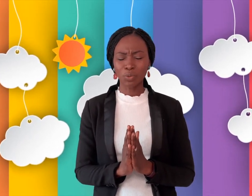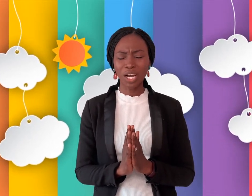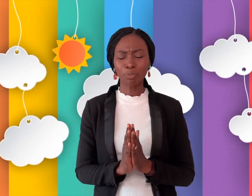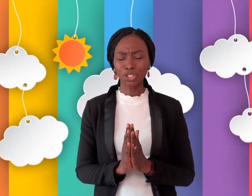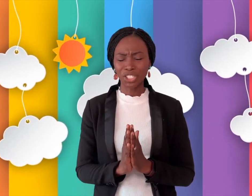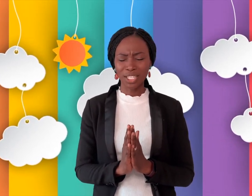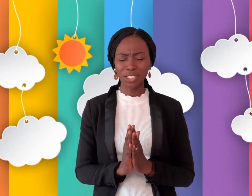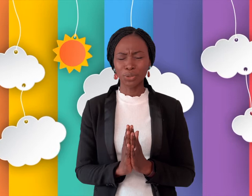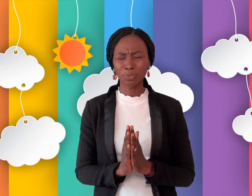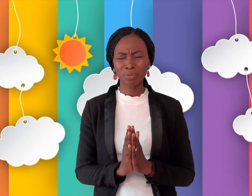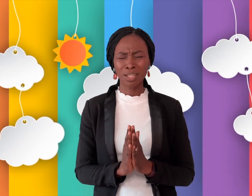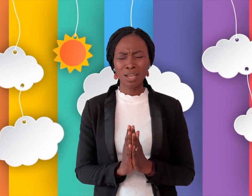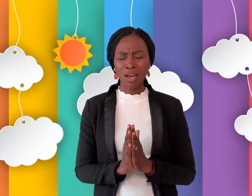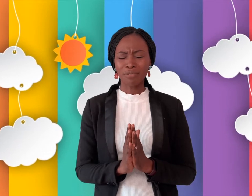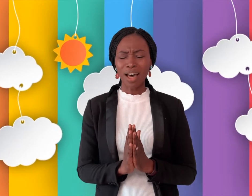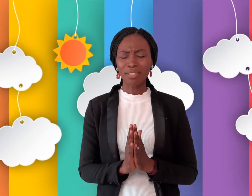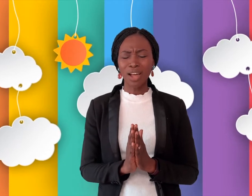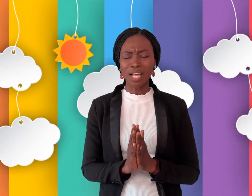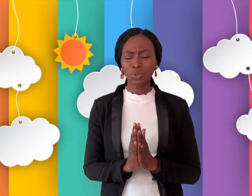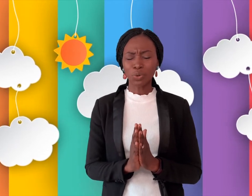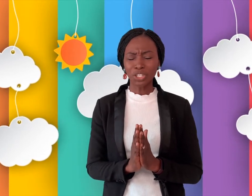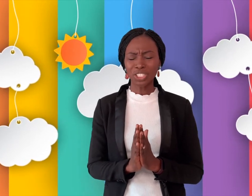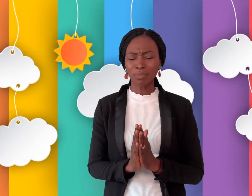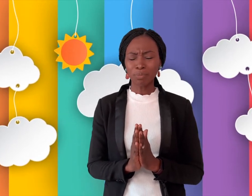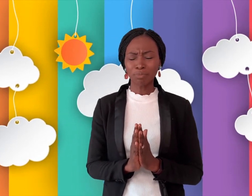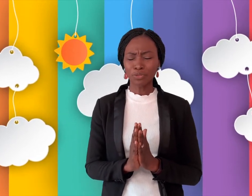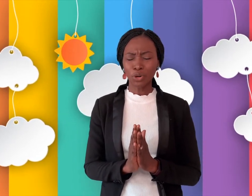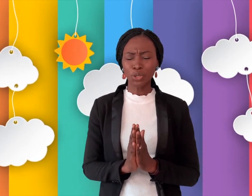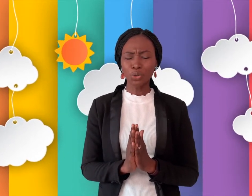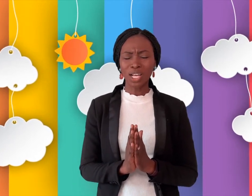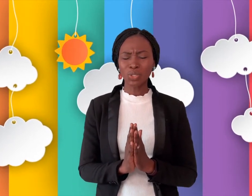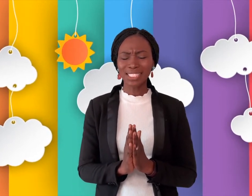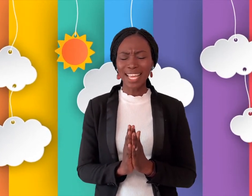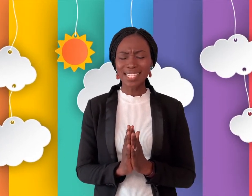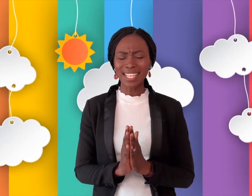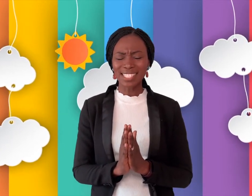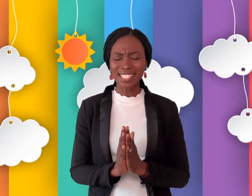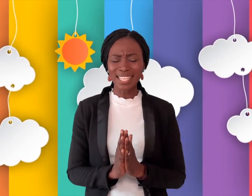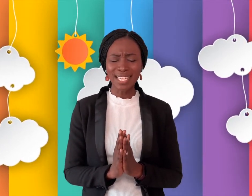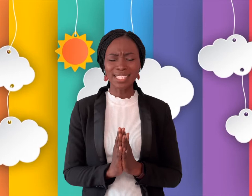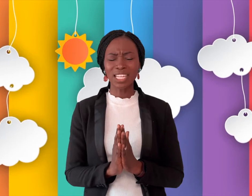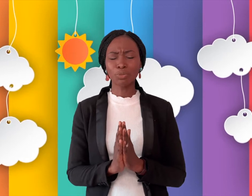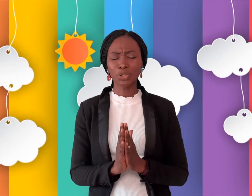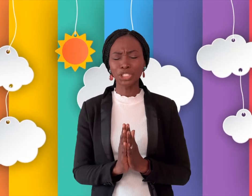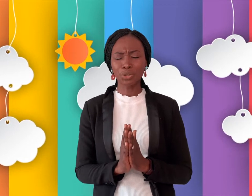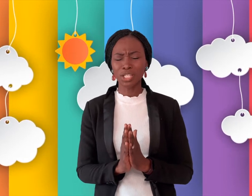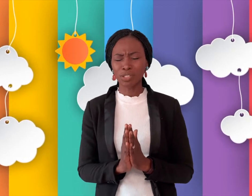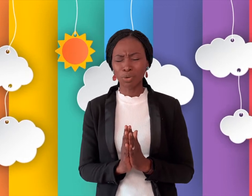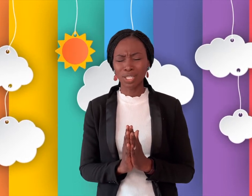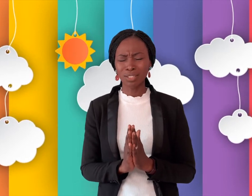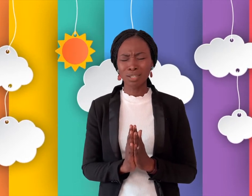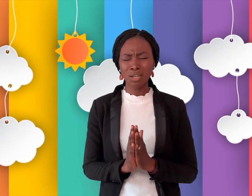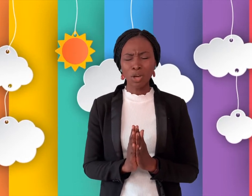changes. We appreciate you. Father, as we worship before you, as we dance and sing and celebrate you